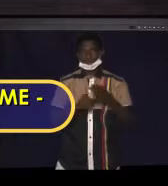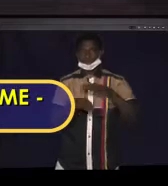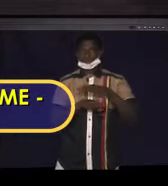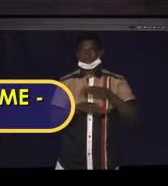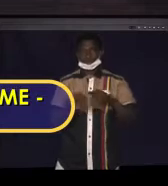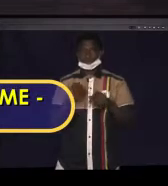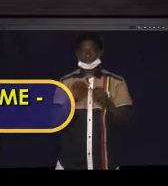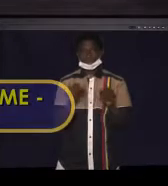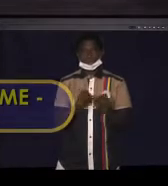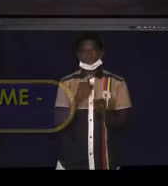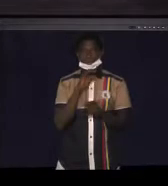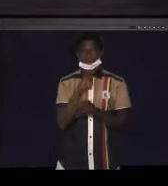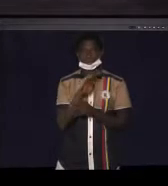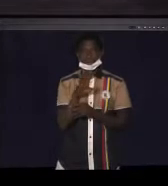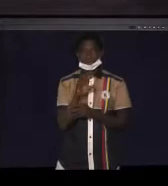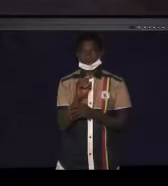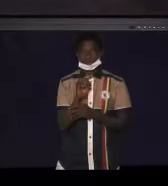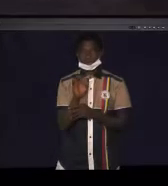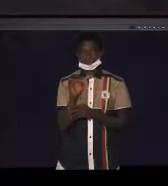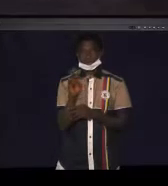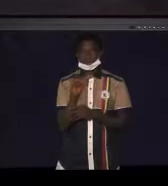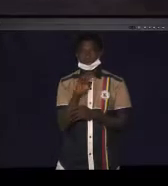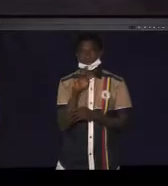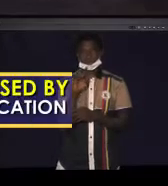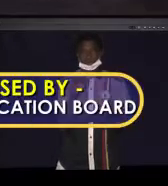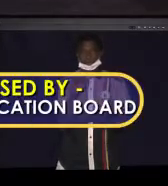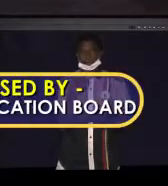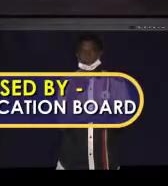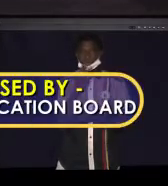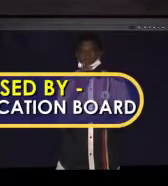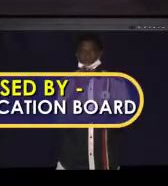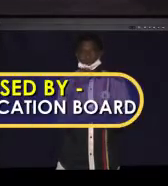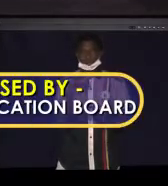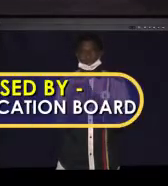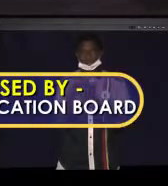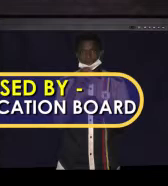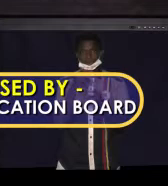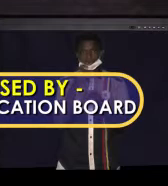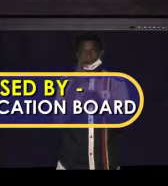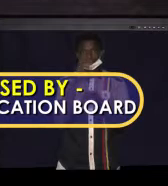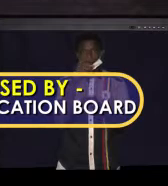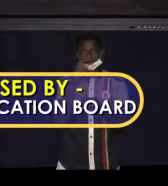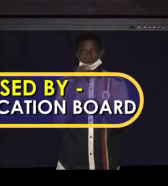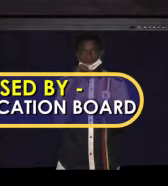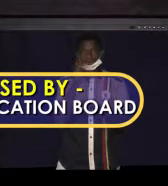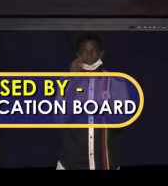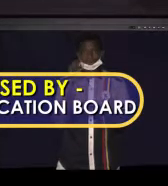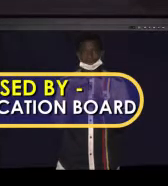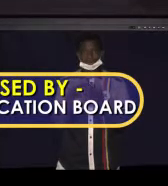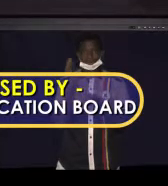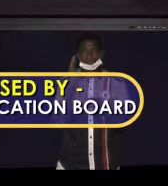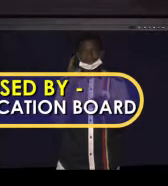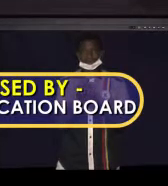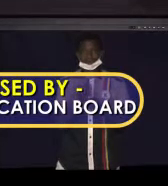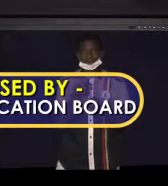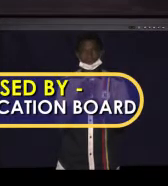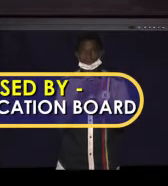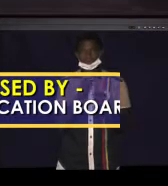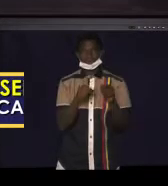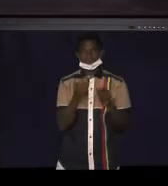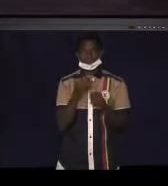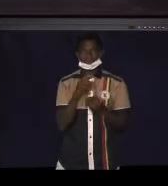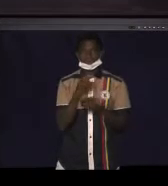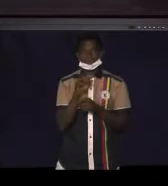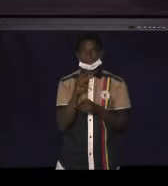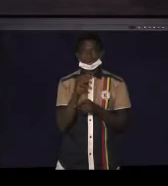is 450 centimeters squares, and that is because the water is in a cylindrical drum. It will take the shape of the drum. So